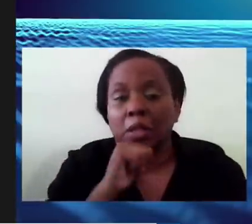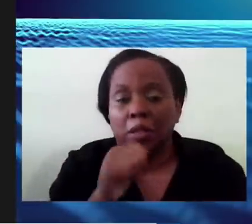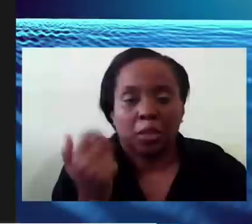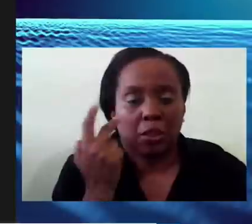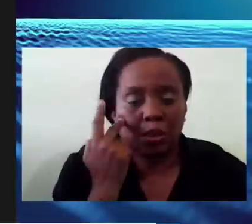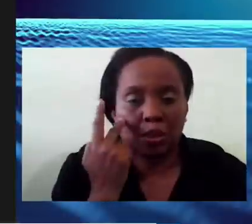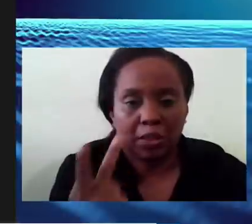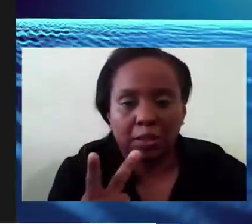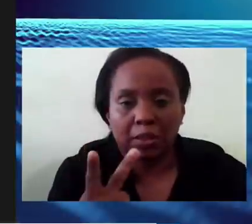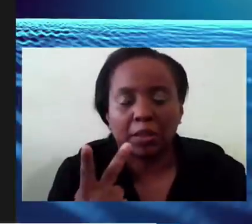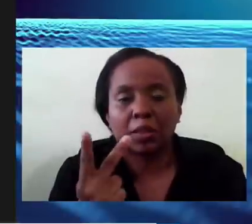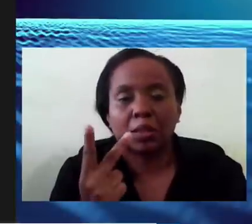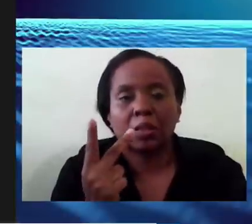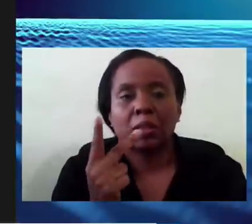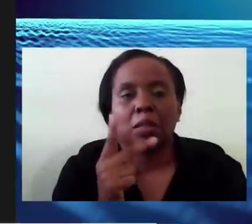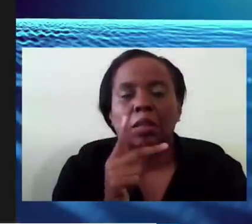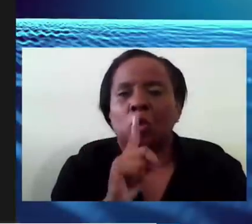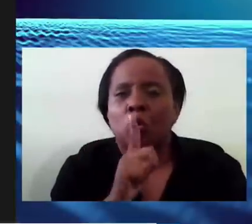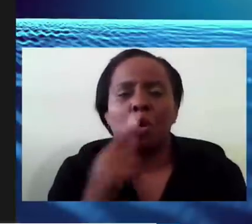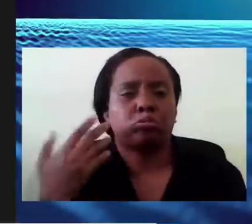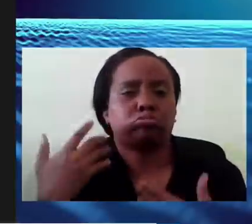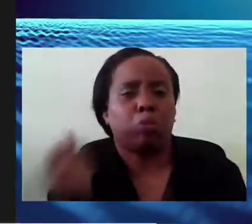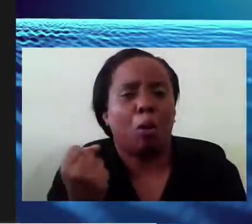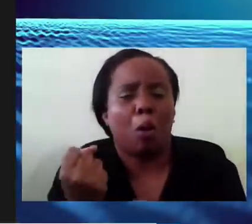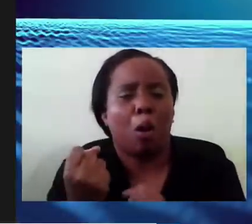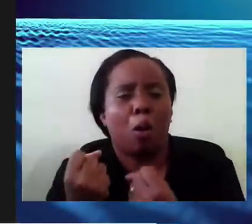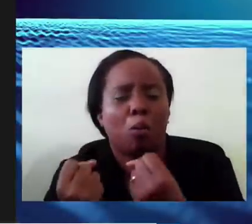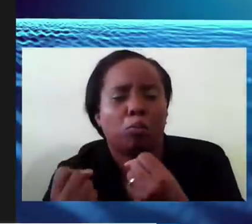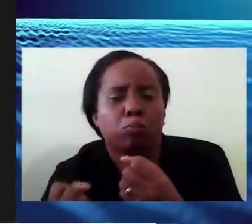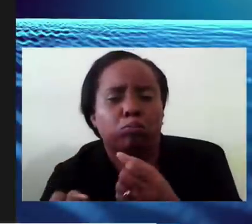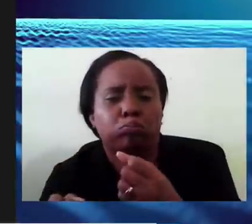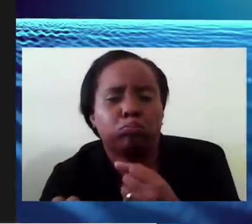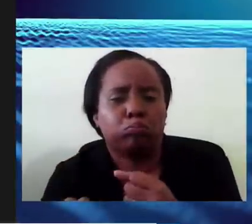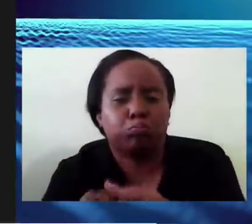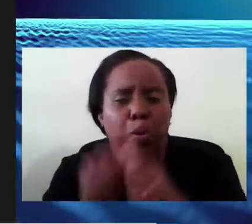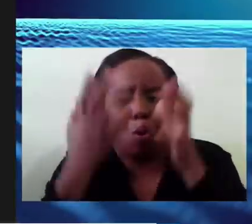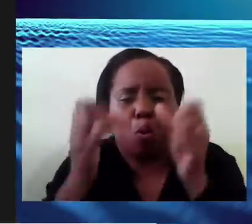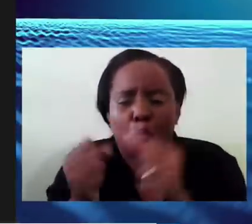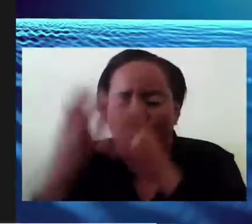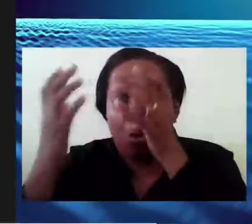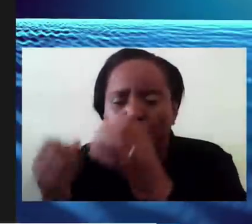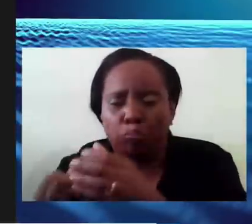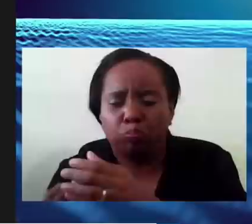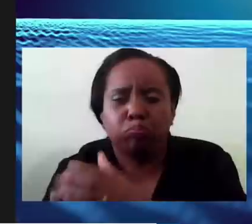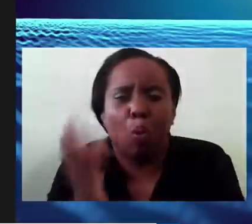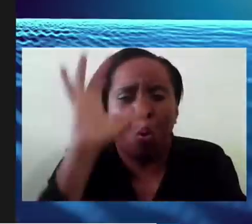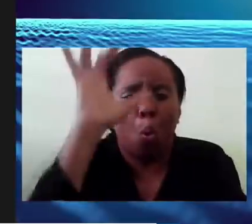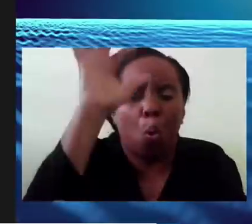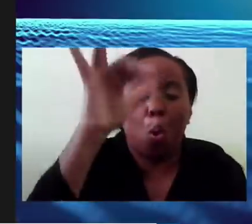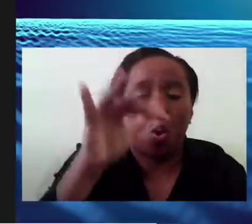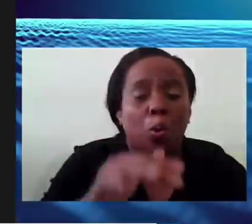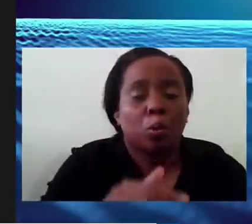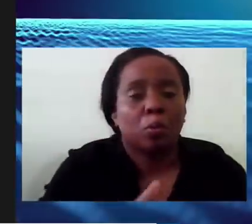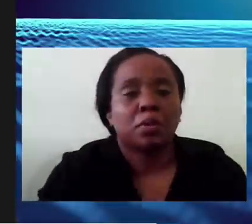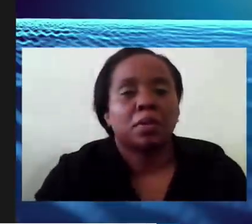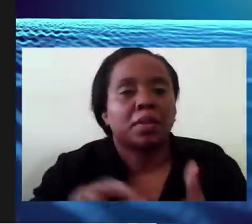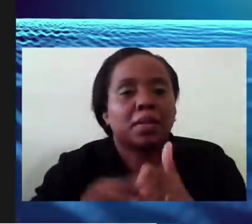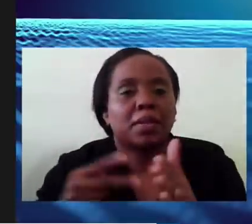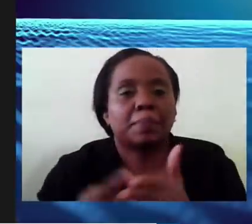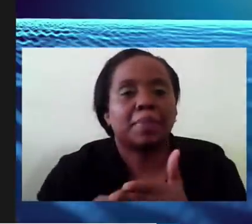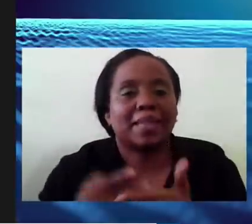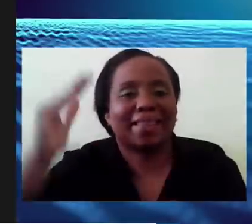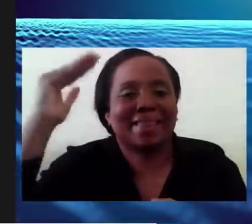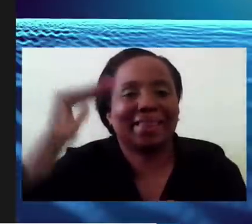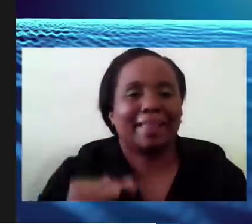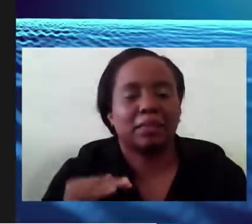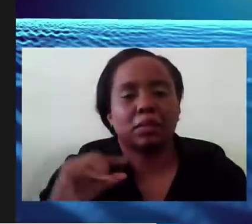energetic explosions that this volcano can produce. It hasn't happened, which means there was less gas in the system to